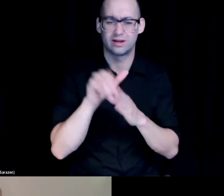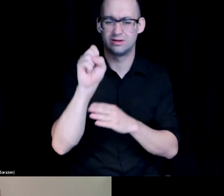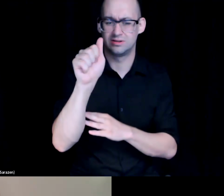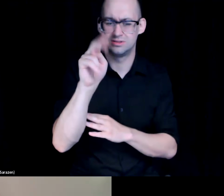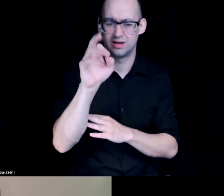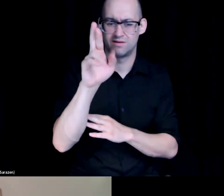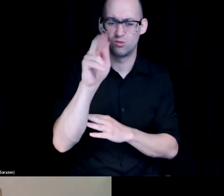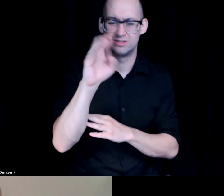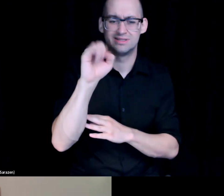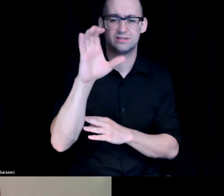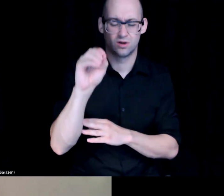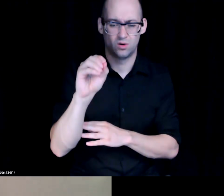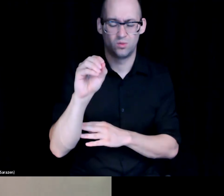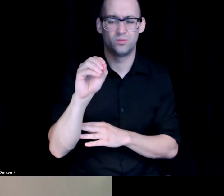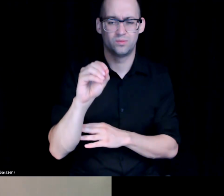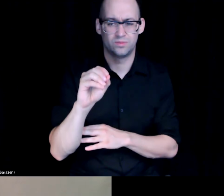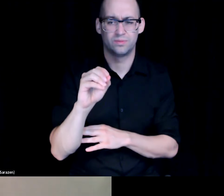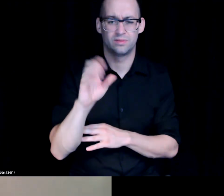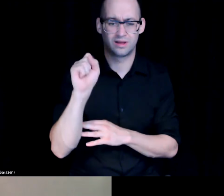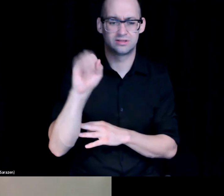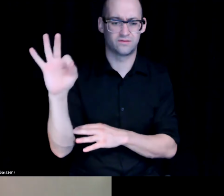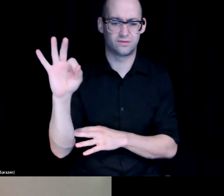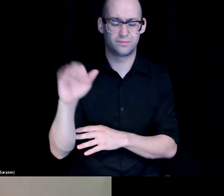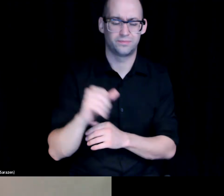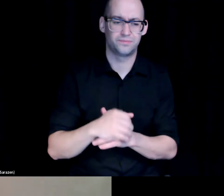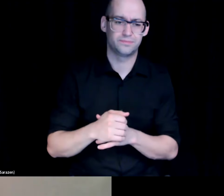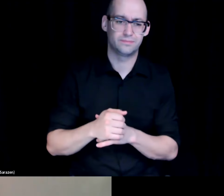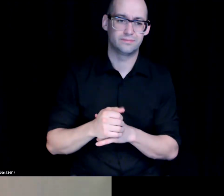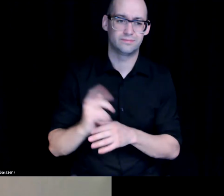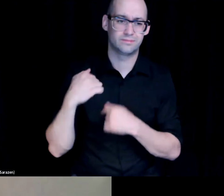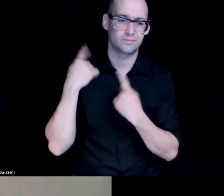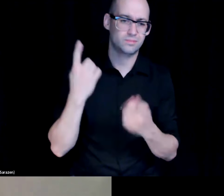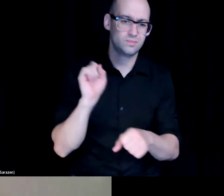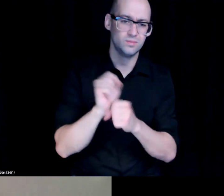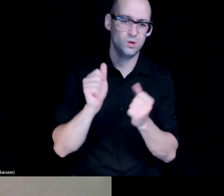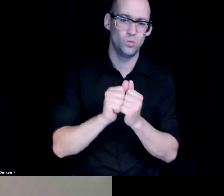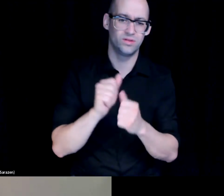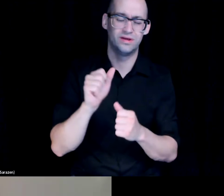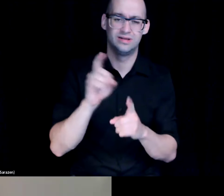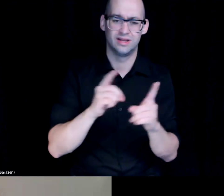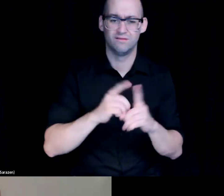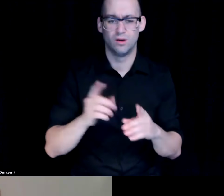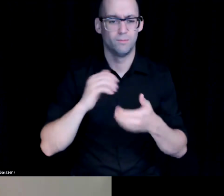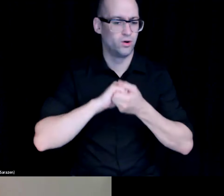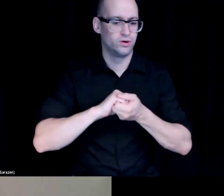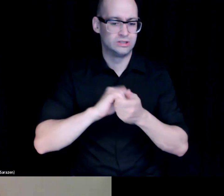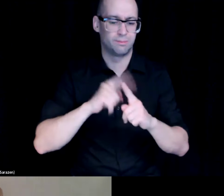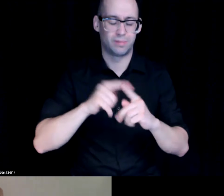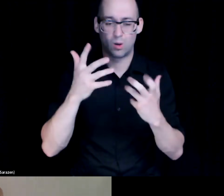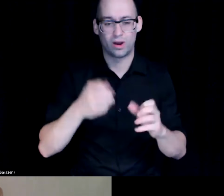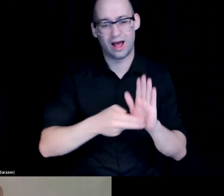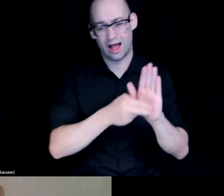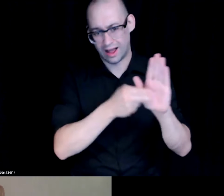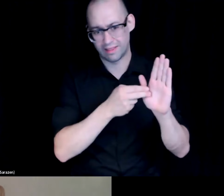SF Connected program. And I'll talk a little bit about the different work we do through these different partners, but I wanted to highlight our partners